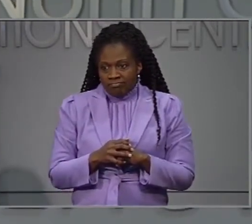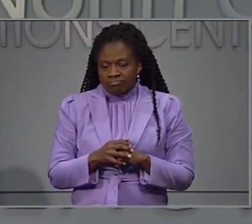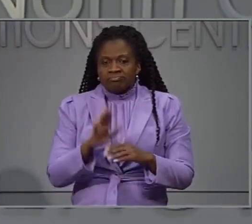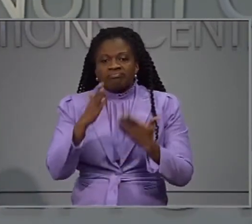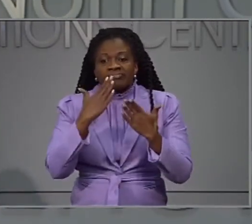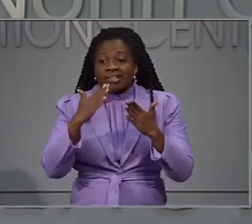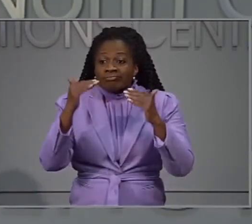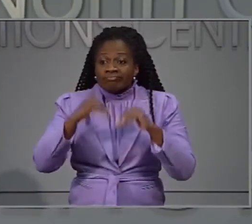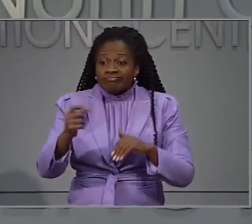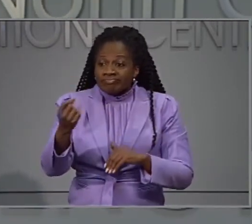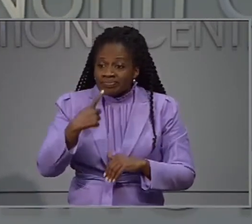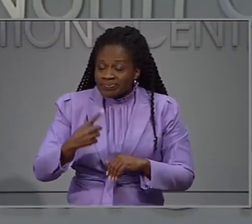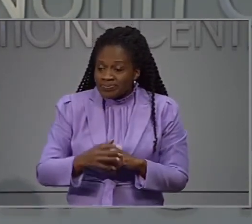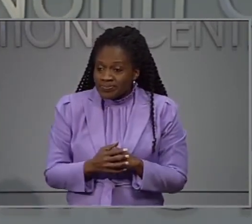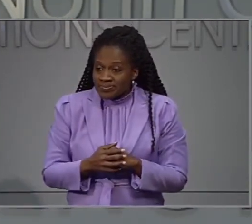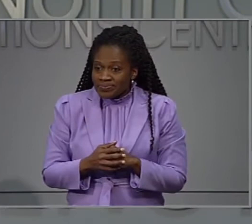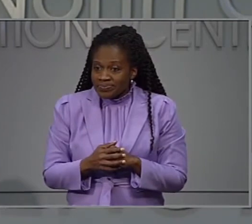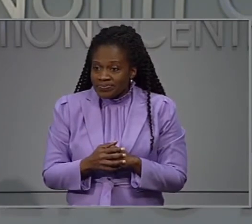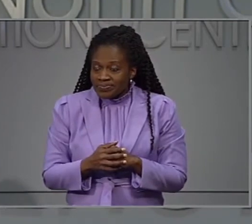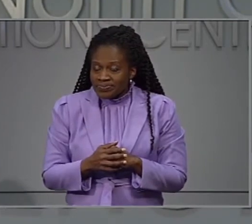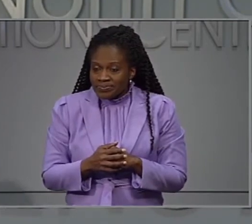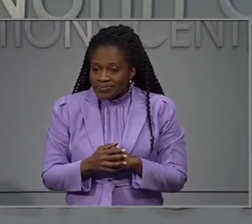Thank you. Next question, please.